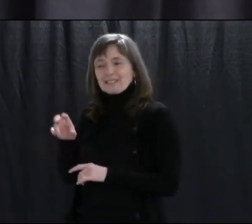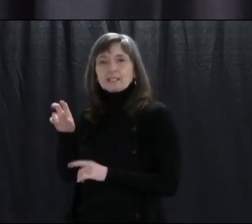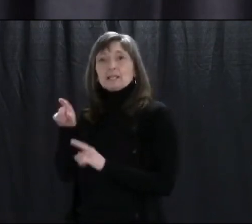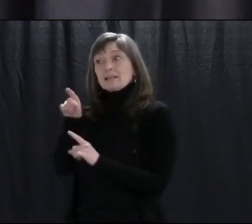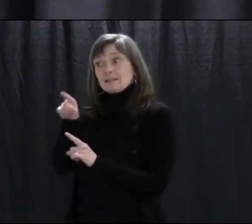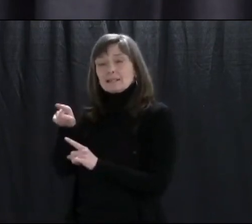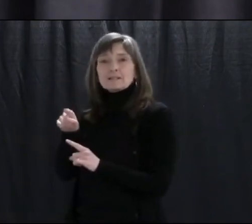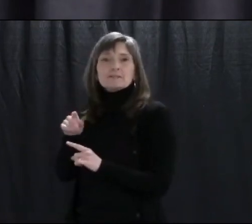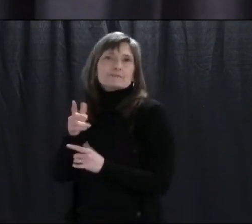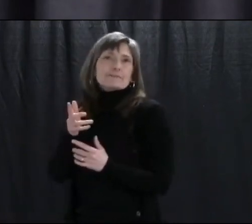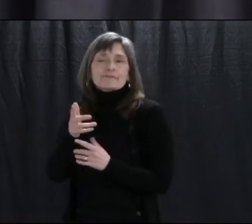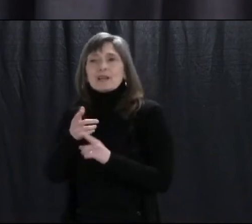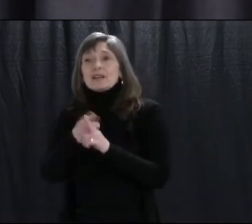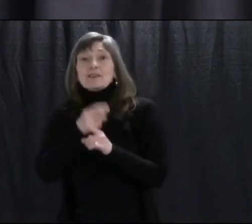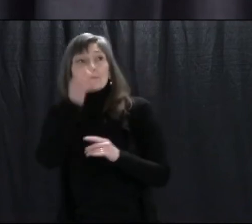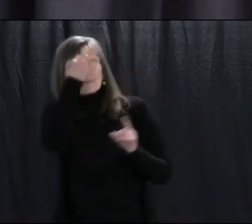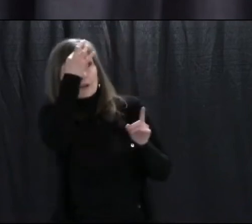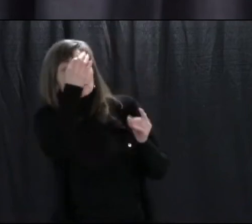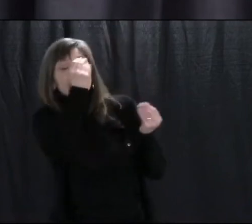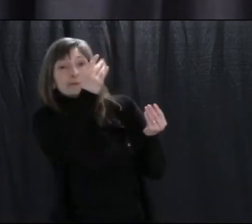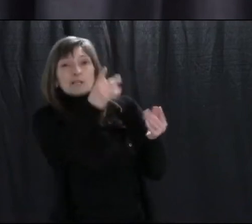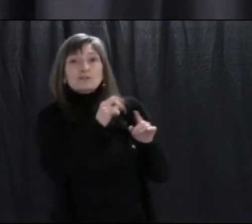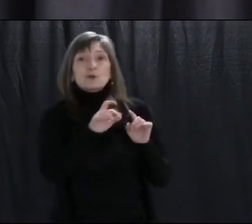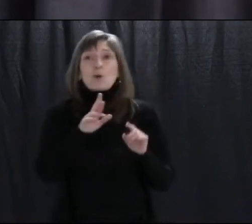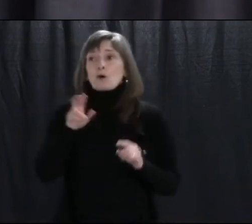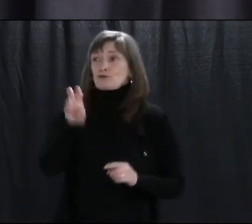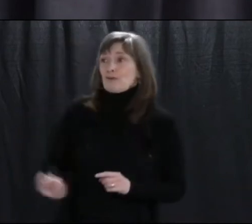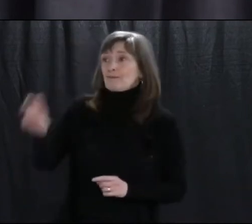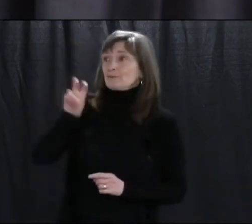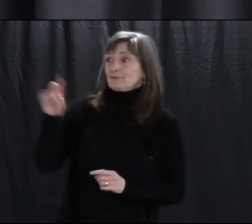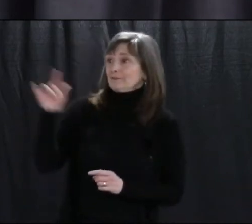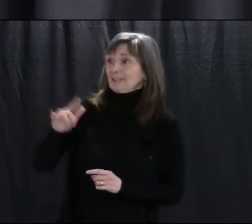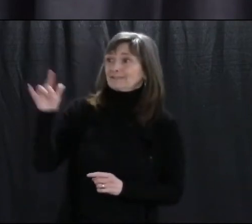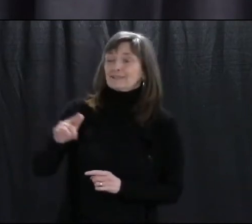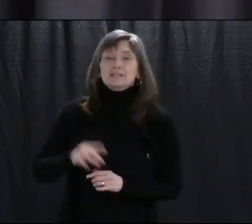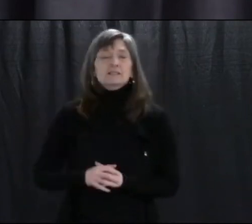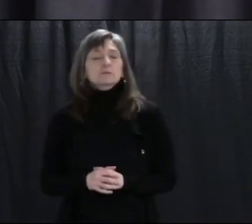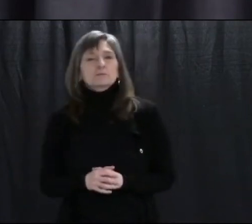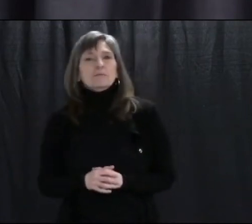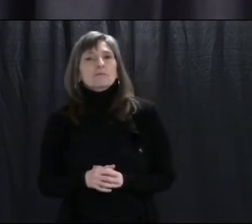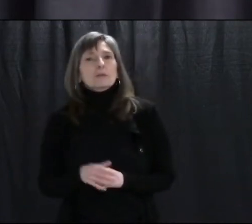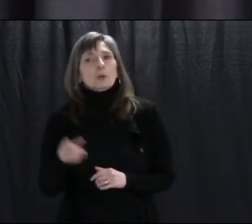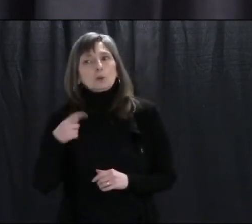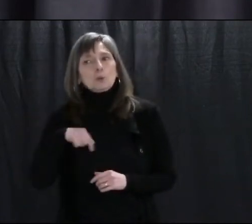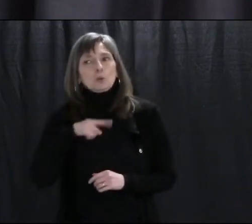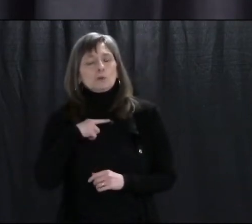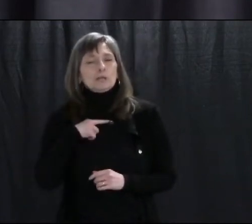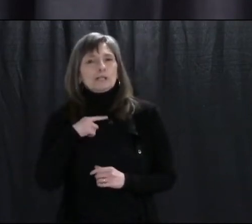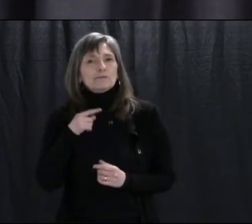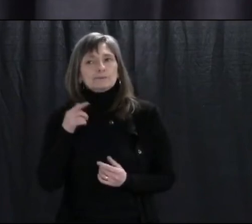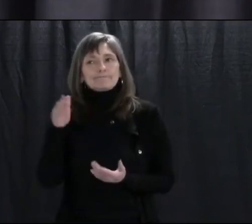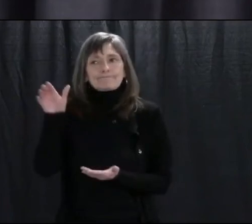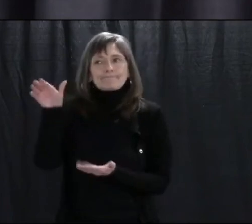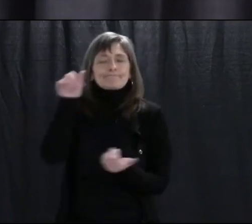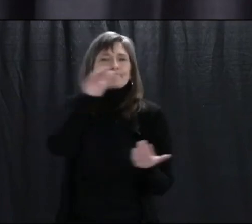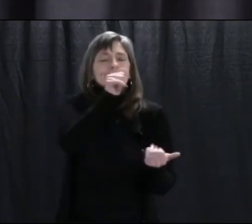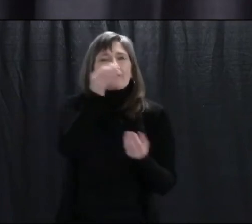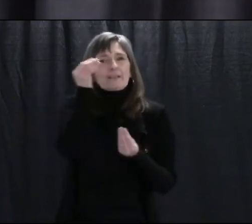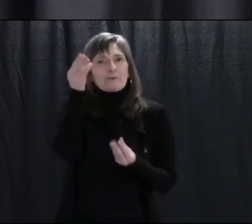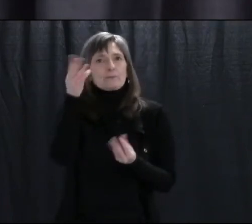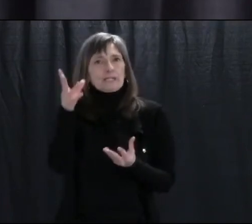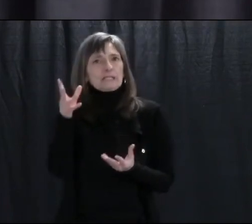travel authorities or the federal authorities, we have had intermittent success in getting that data